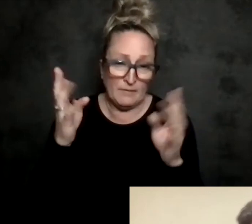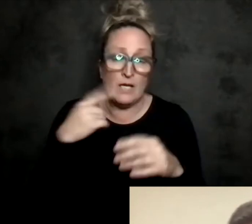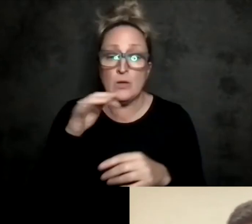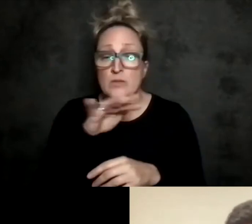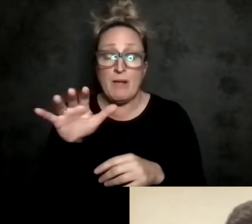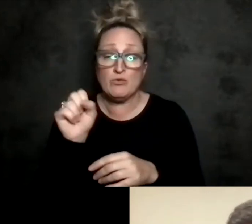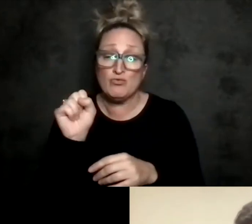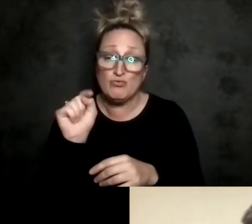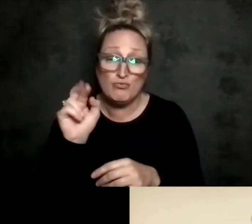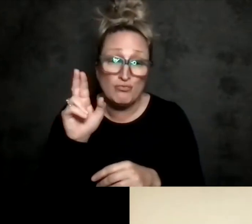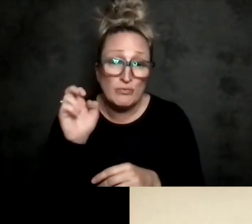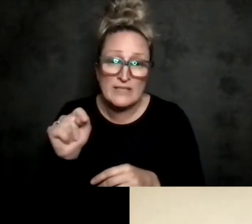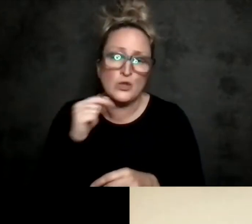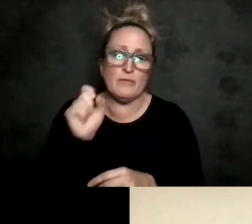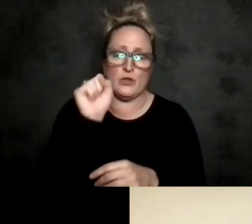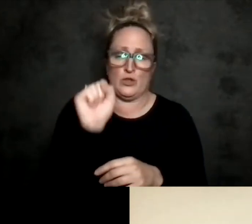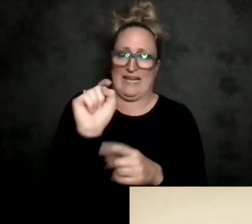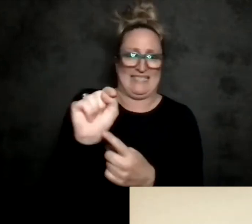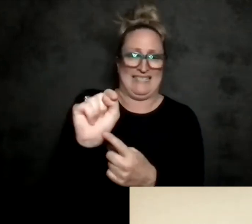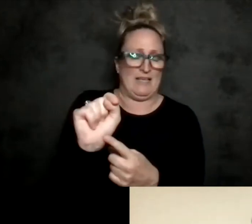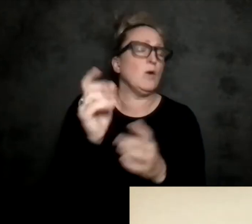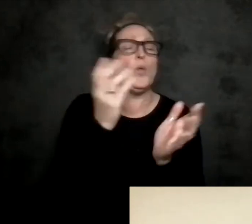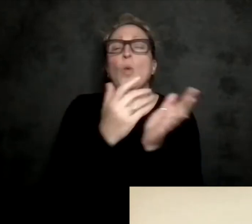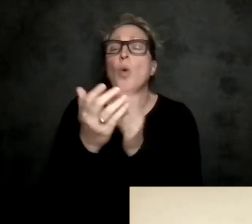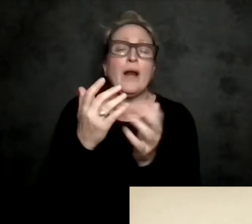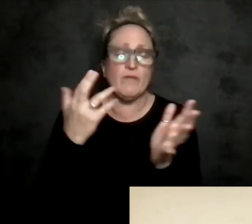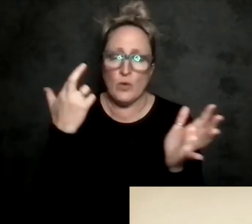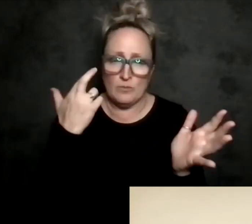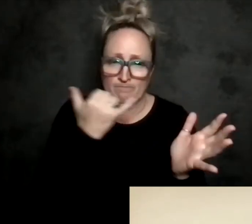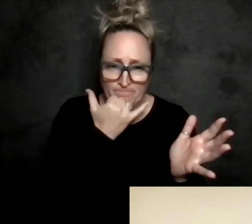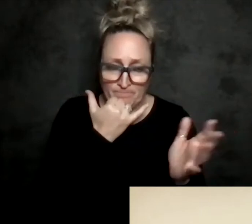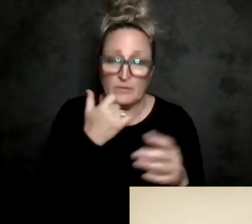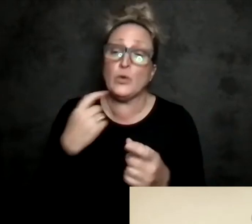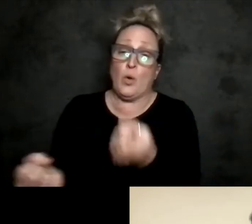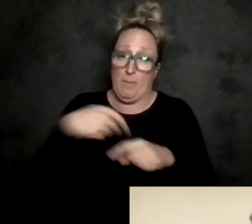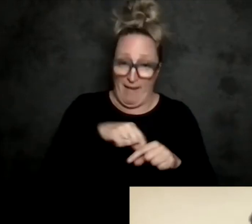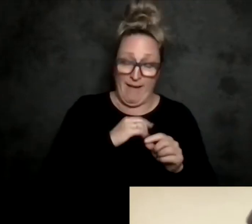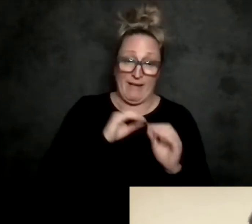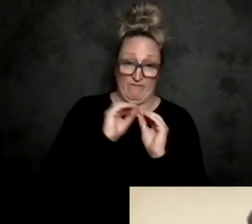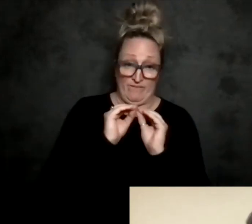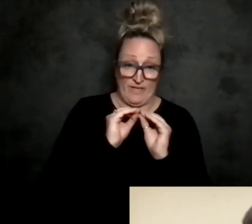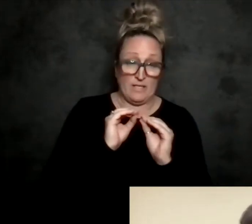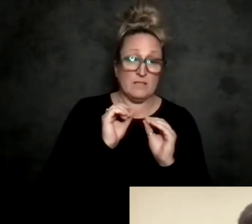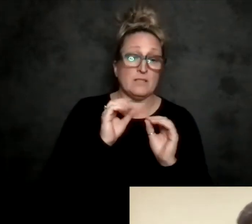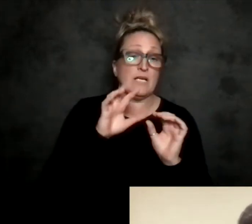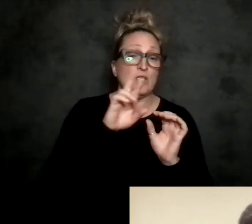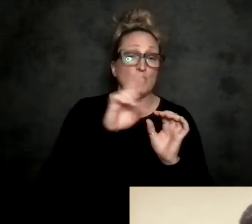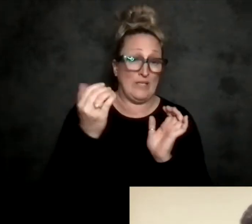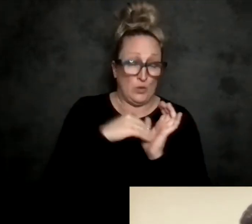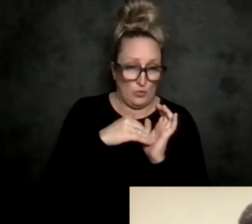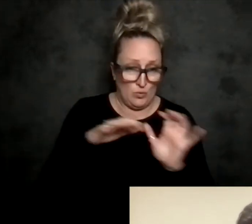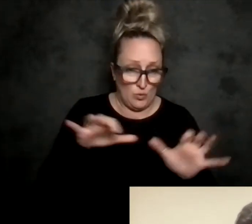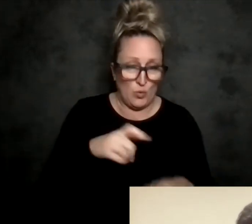street and you should have just put ST, whatever it may be. You can go back and redo it, or you can